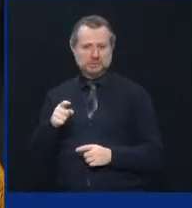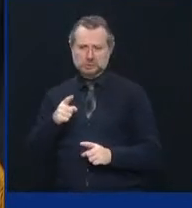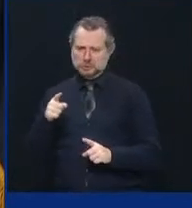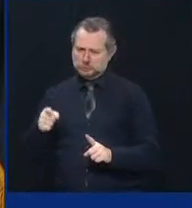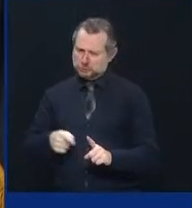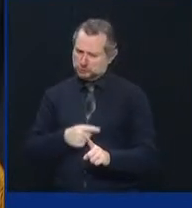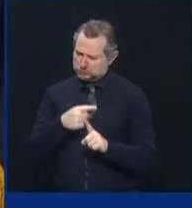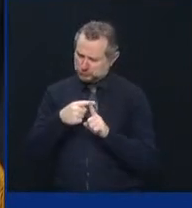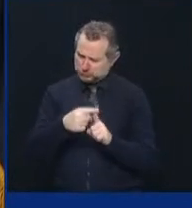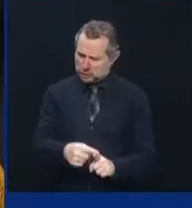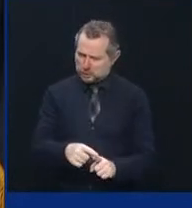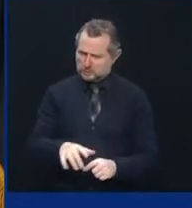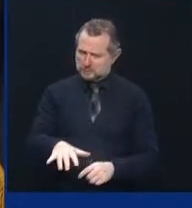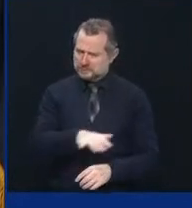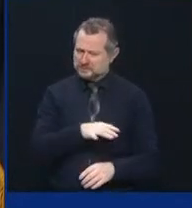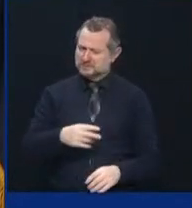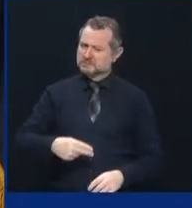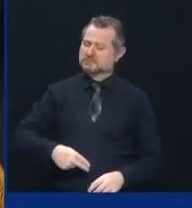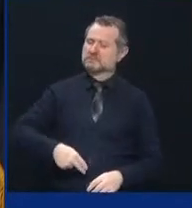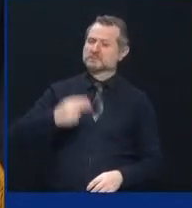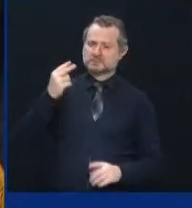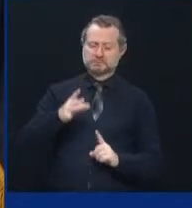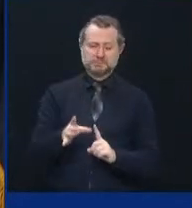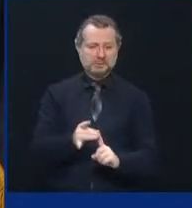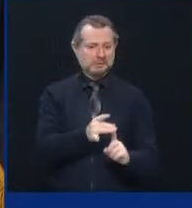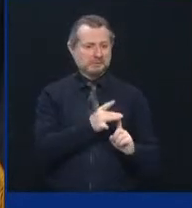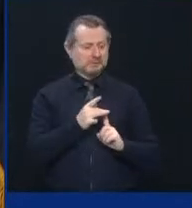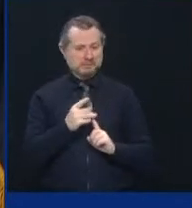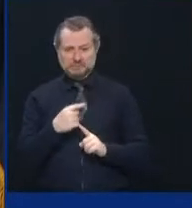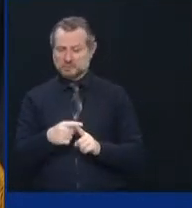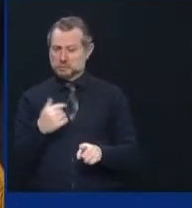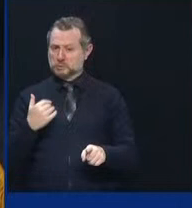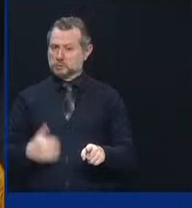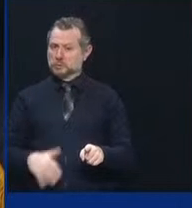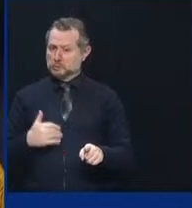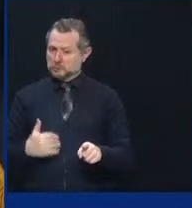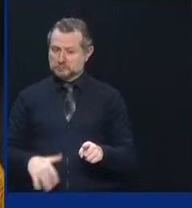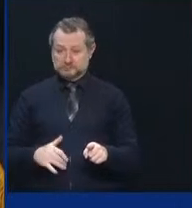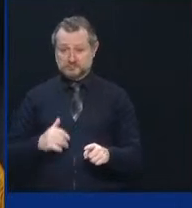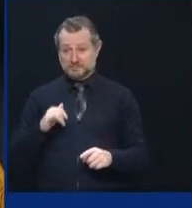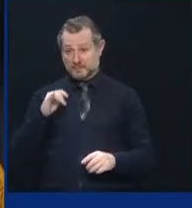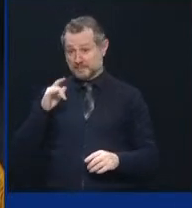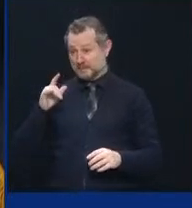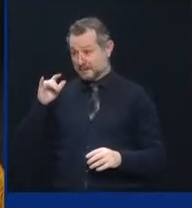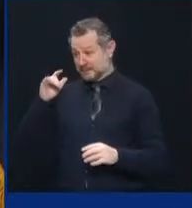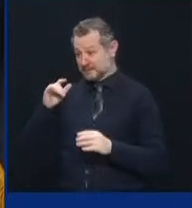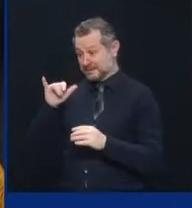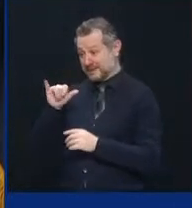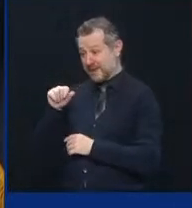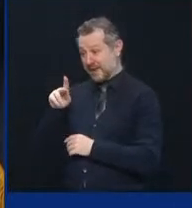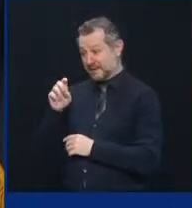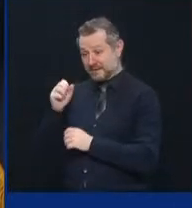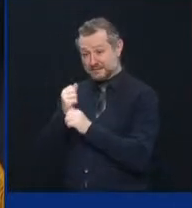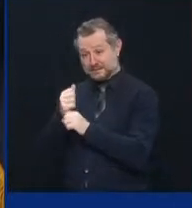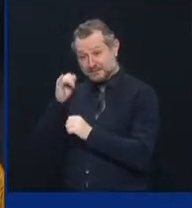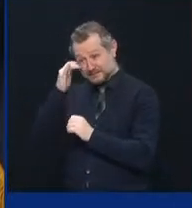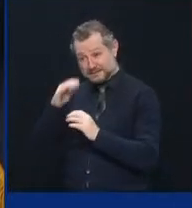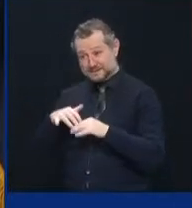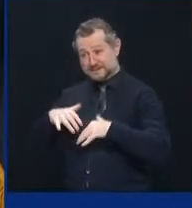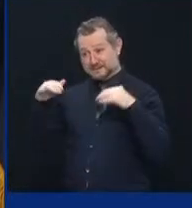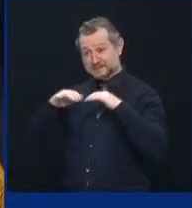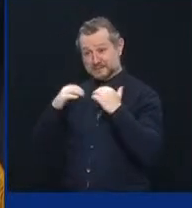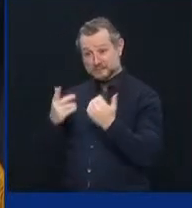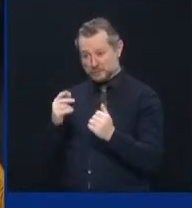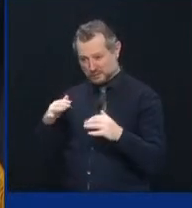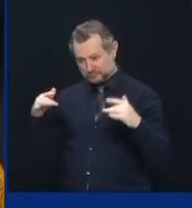rate. I have no problem saying that Yankee Stadium, we're going to do a mass vaccination site for the